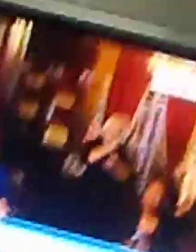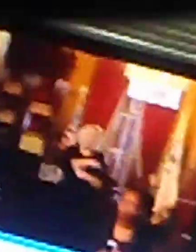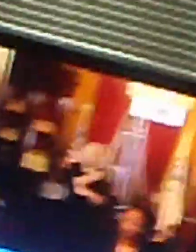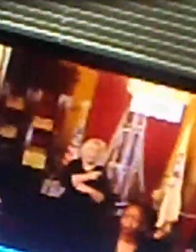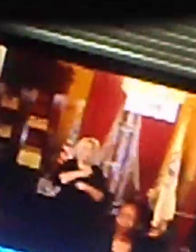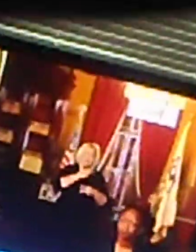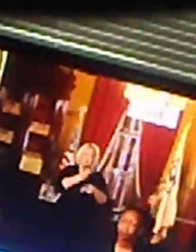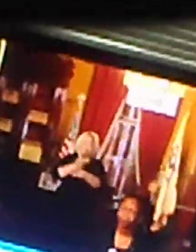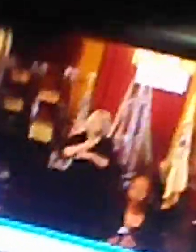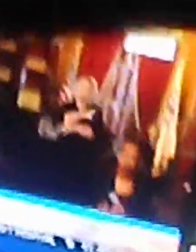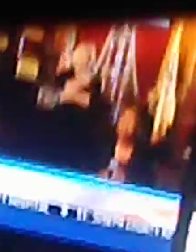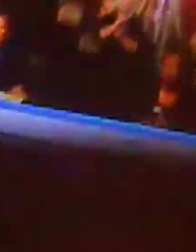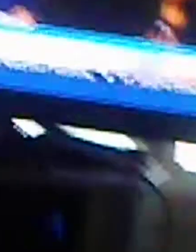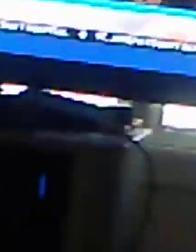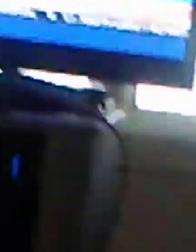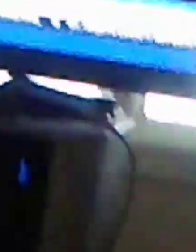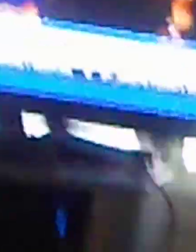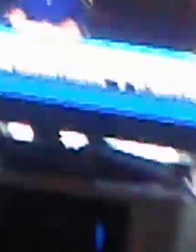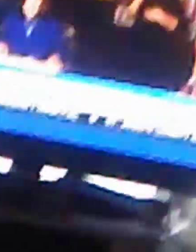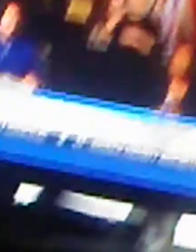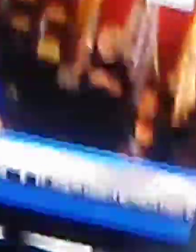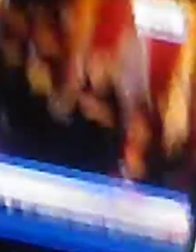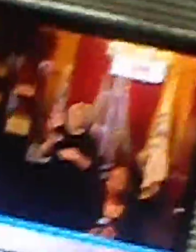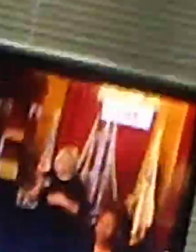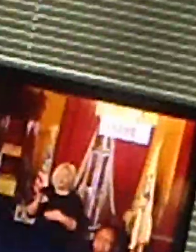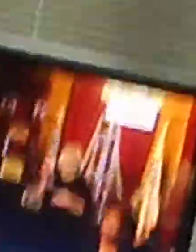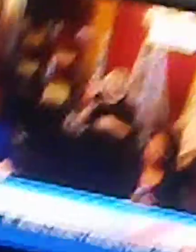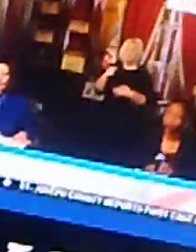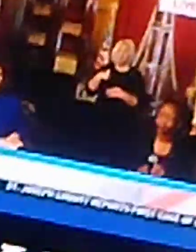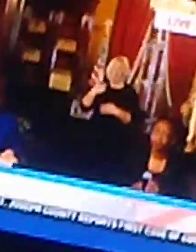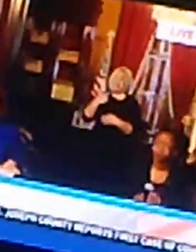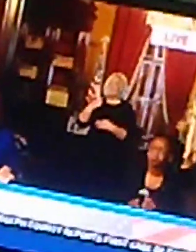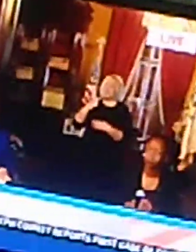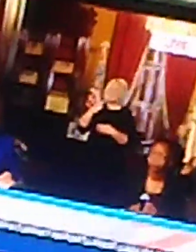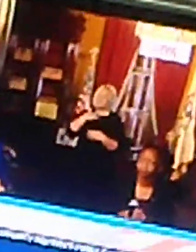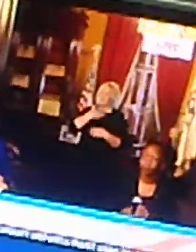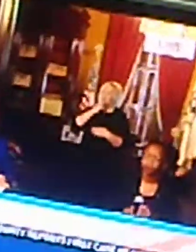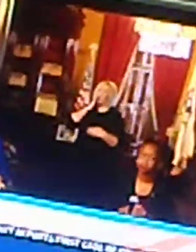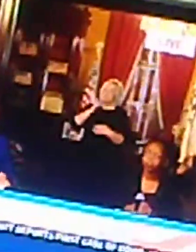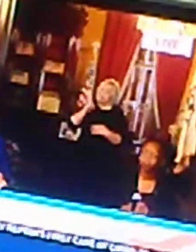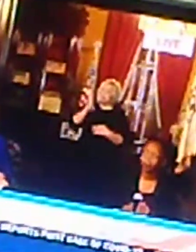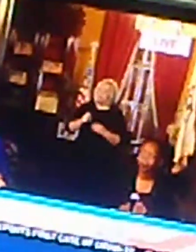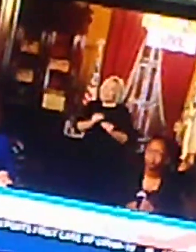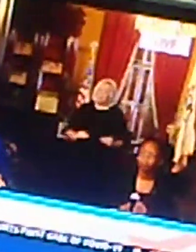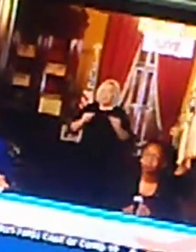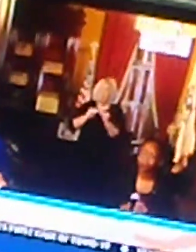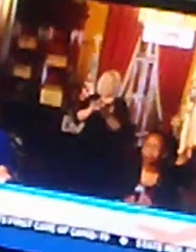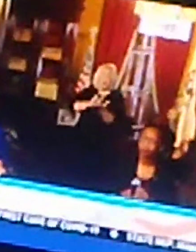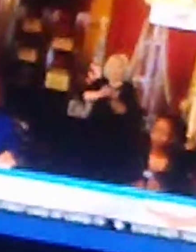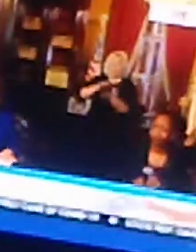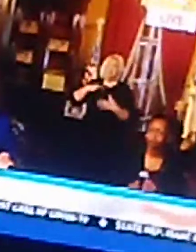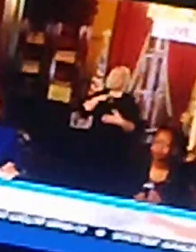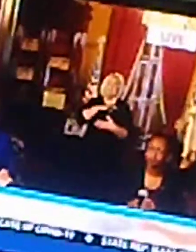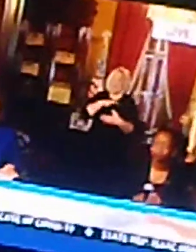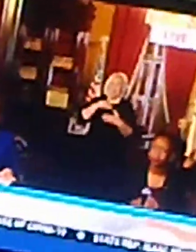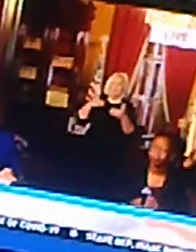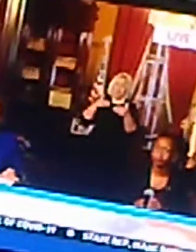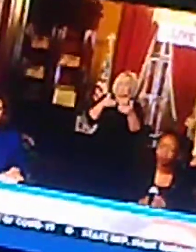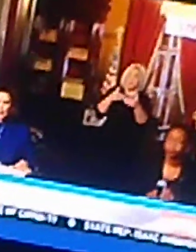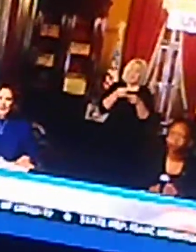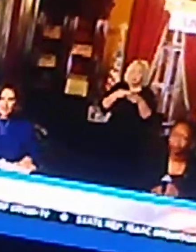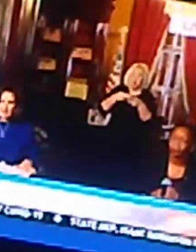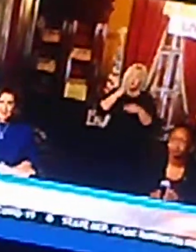fighting COVID-19. We expect a great need for additional medical support in the coming days, and so we